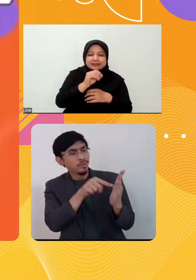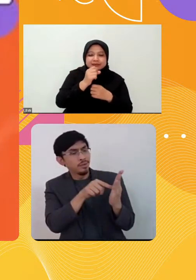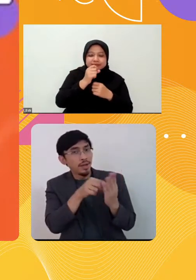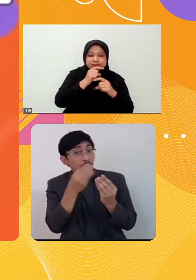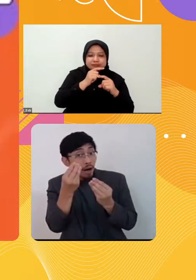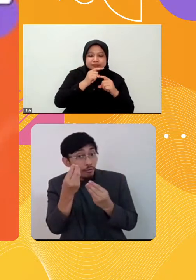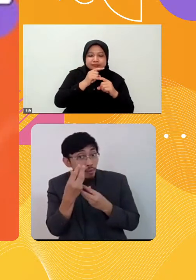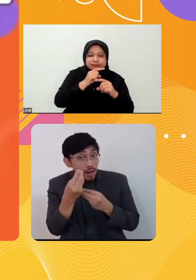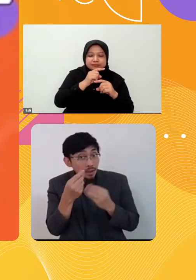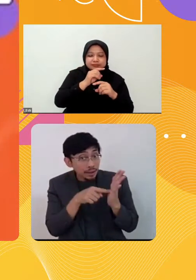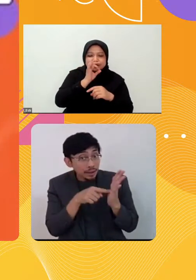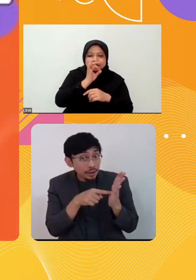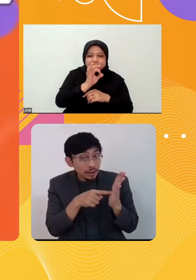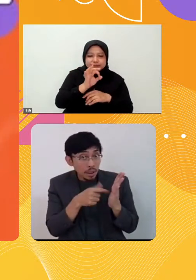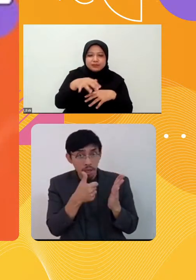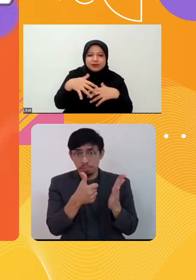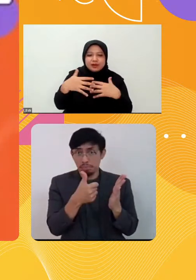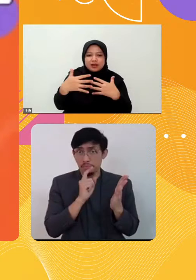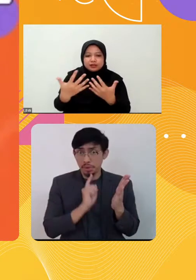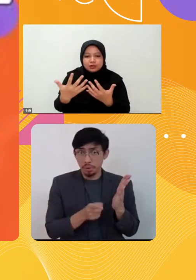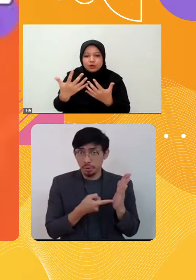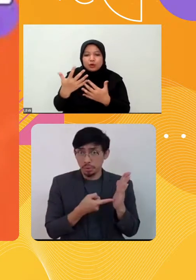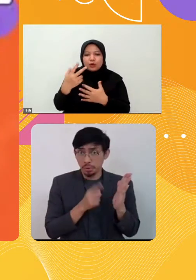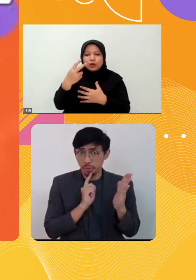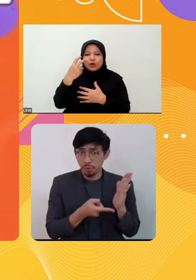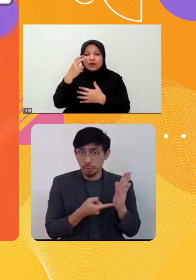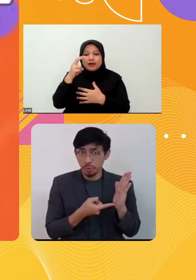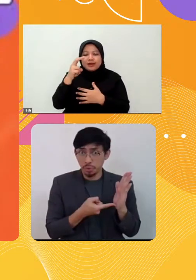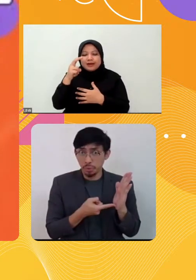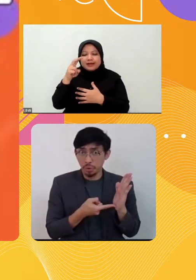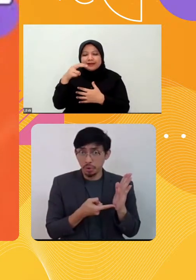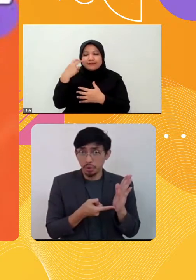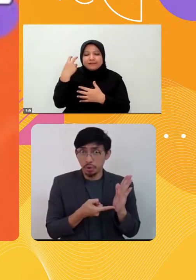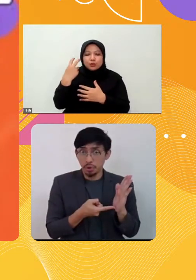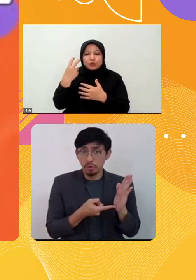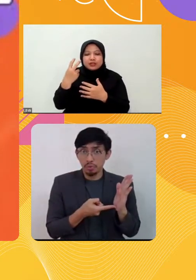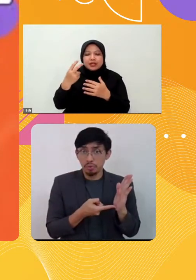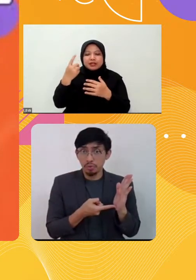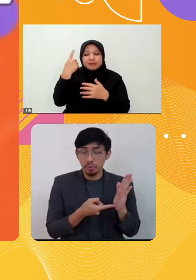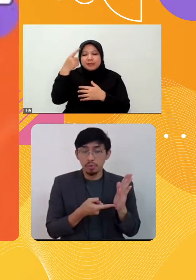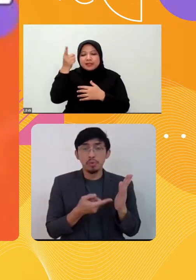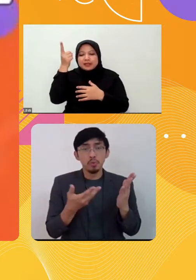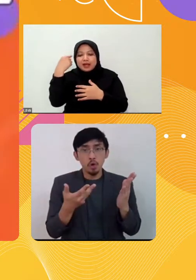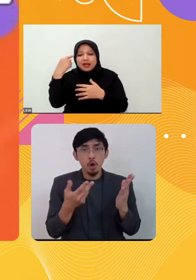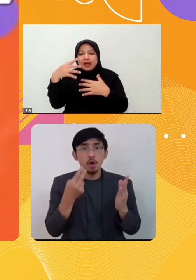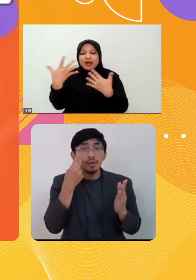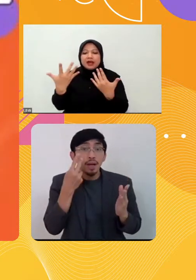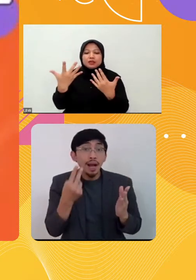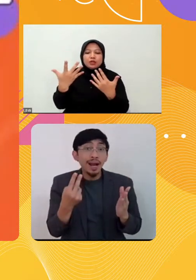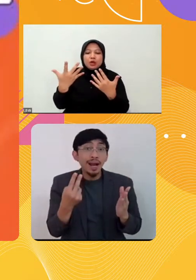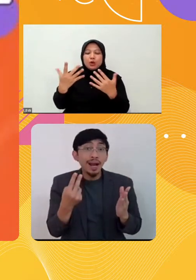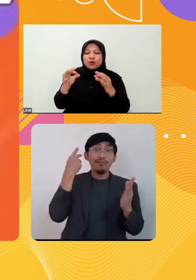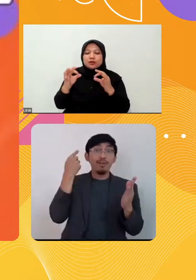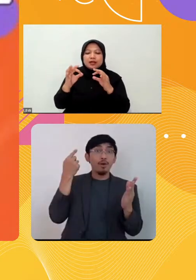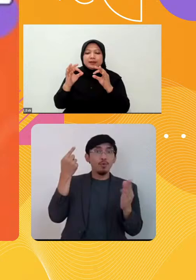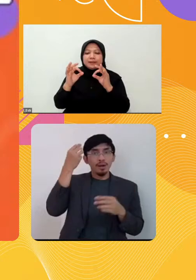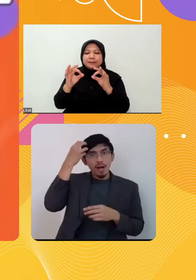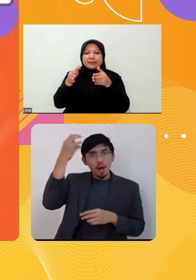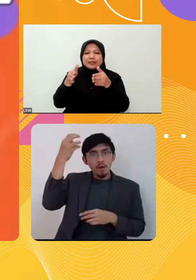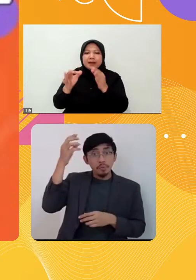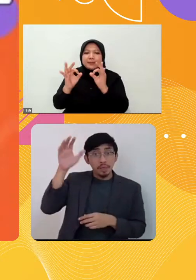the peer review, like a stakeholder. It can be from the academic, it can be from the practitioner, and